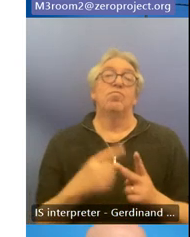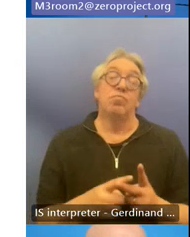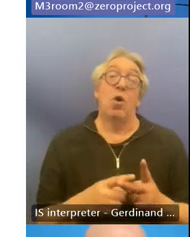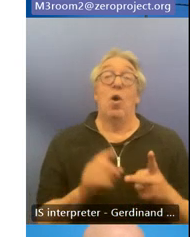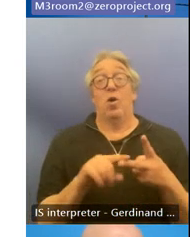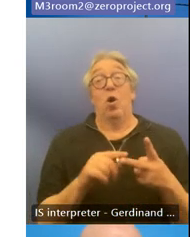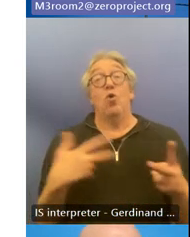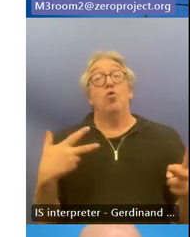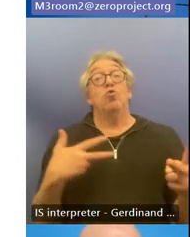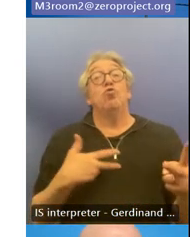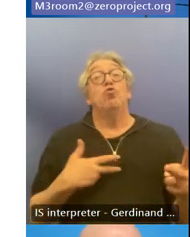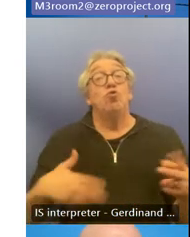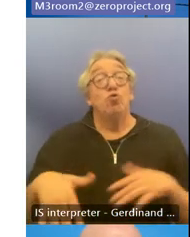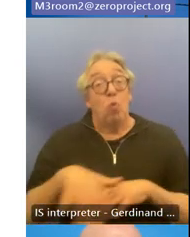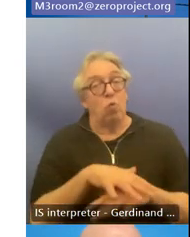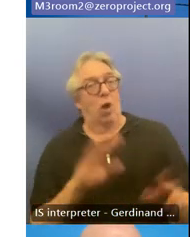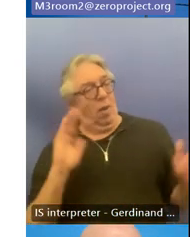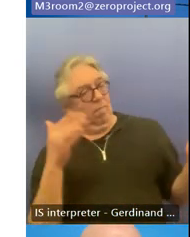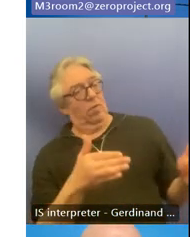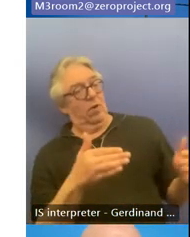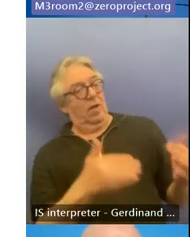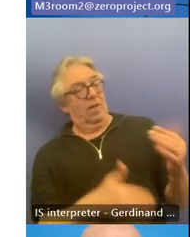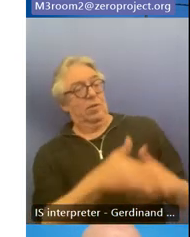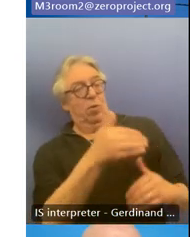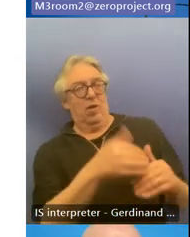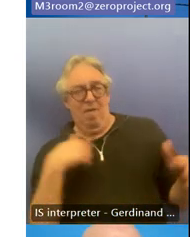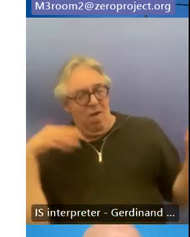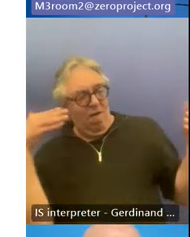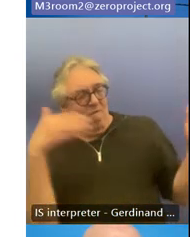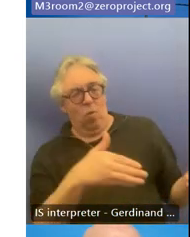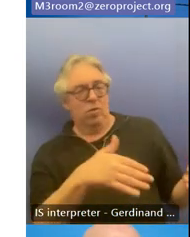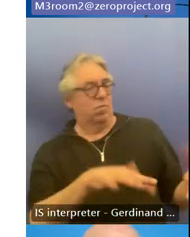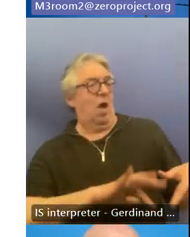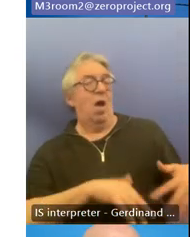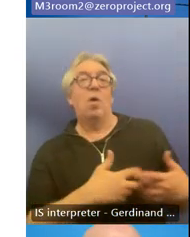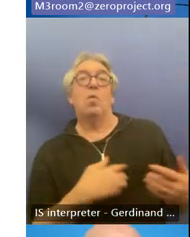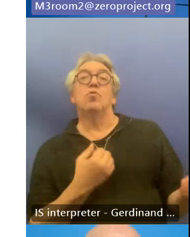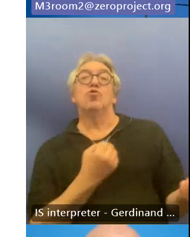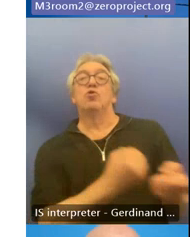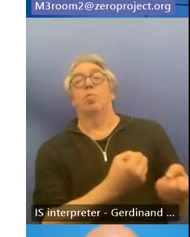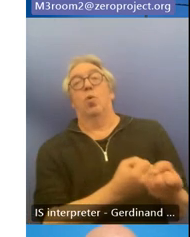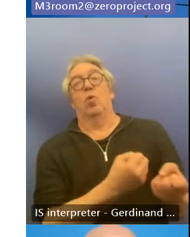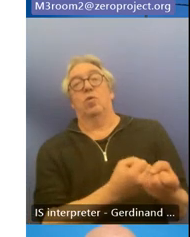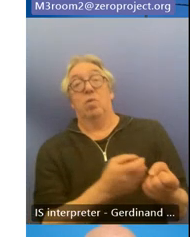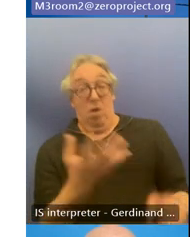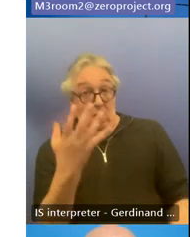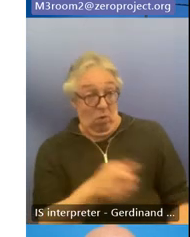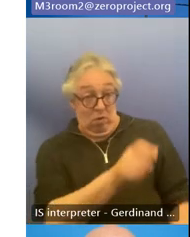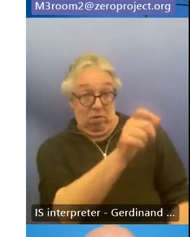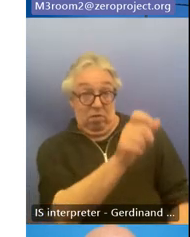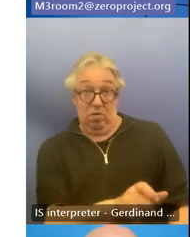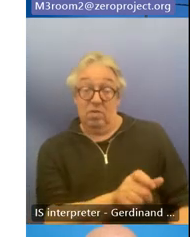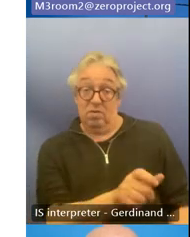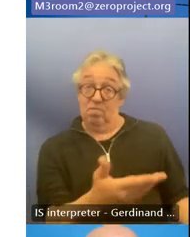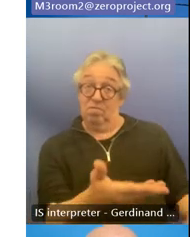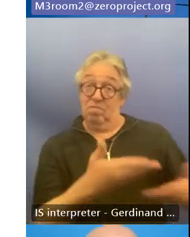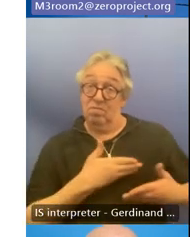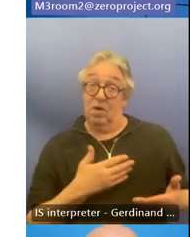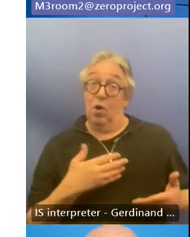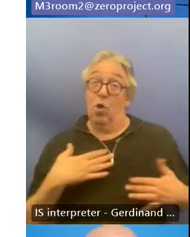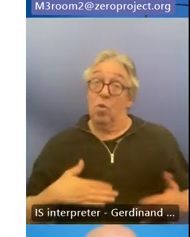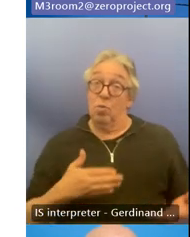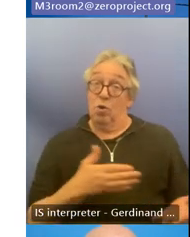disability, focusing on the support, because if you really want a person to realize its basic human rights, we